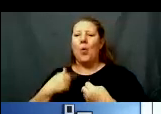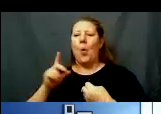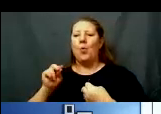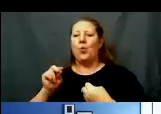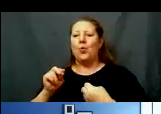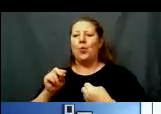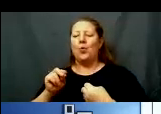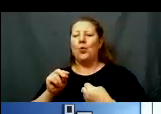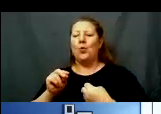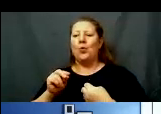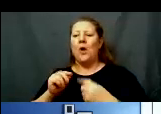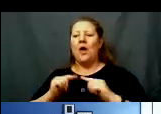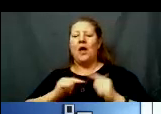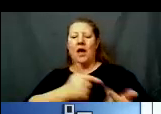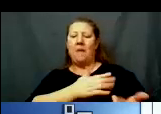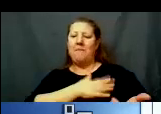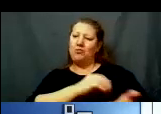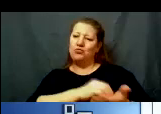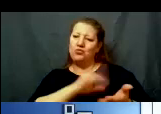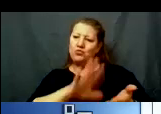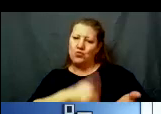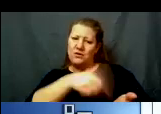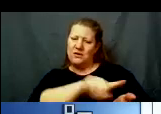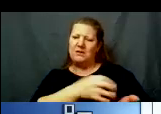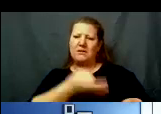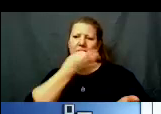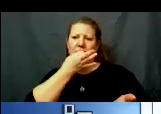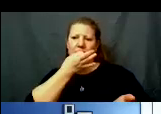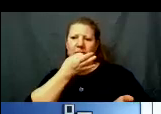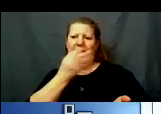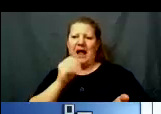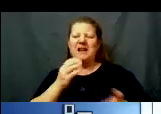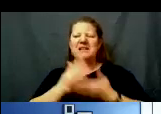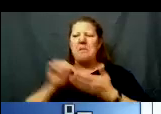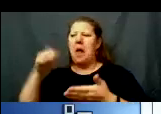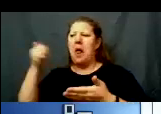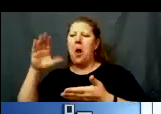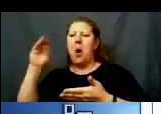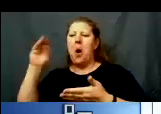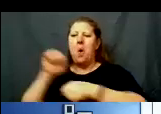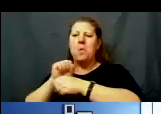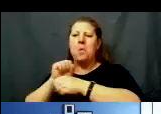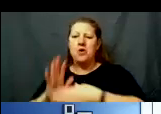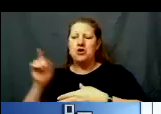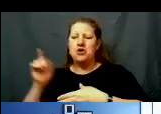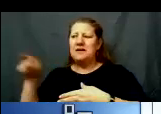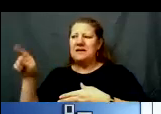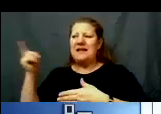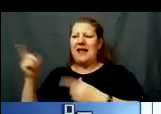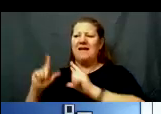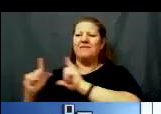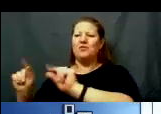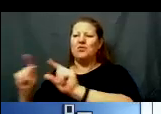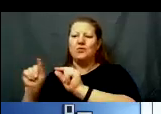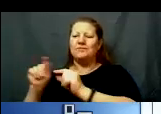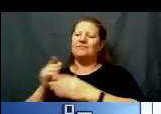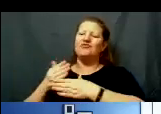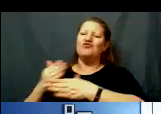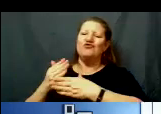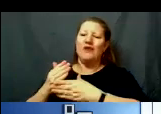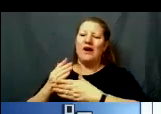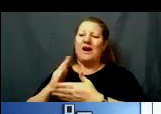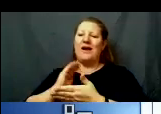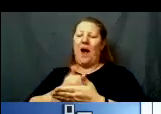at this, and other colleagues who have tweeted out some of the findings from many of our research